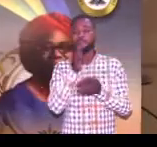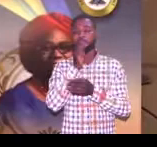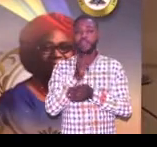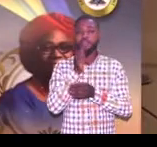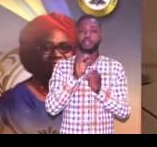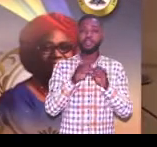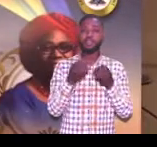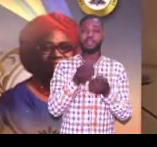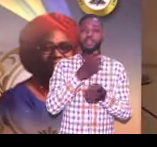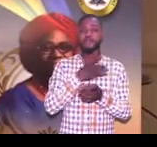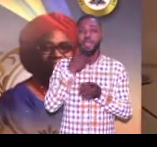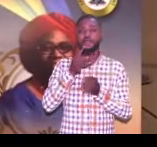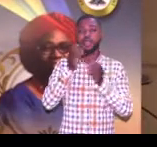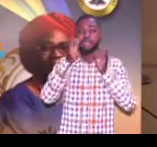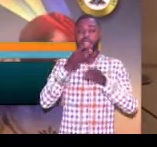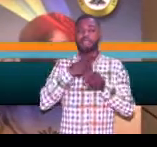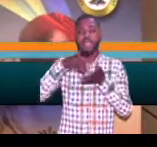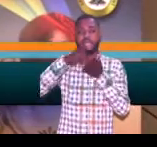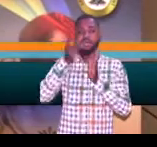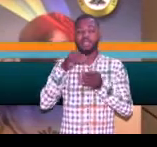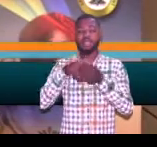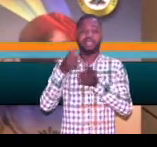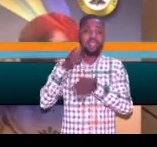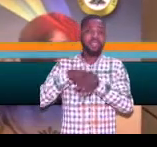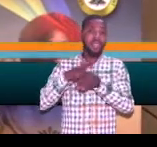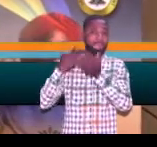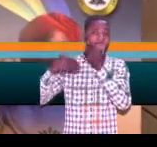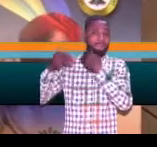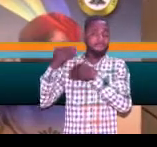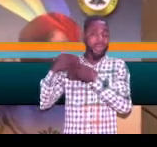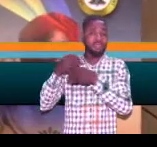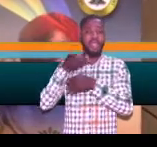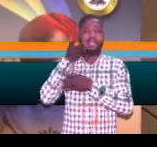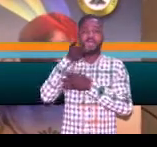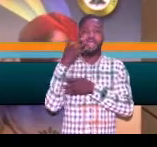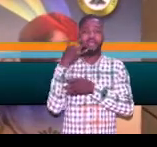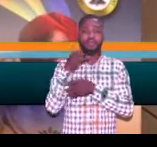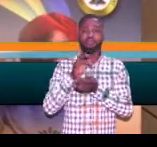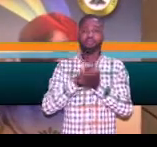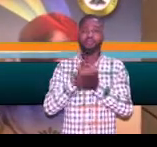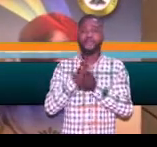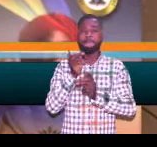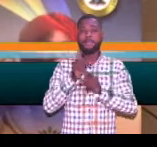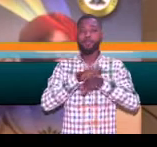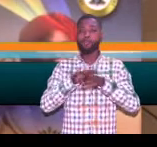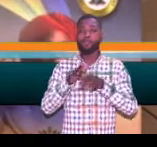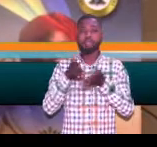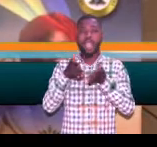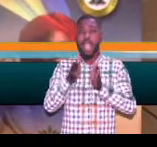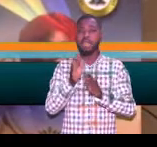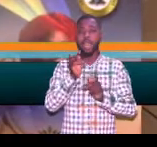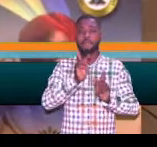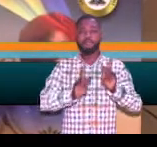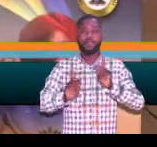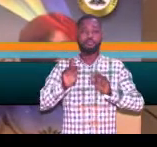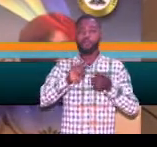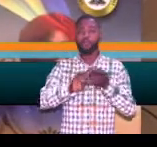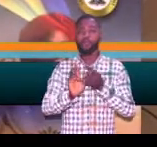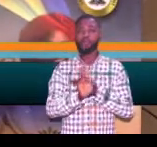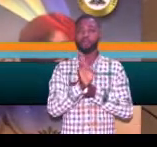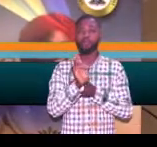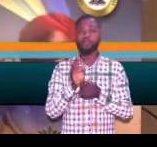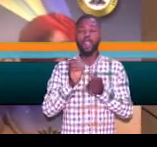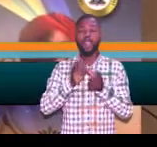and for those teachers. And I know in the time past when I was in the school, they don't allow people to